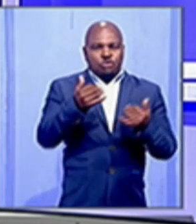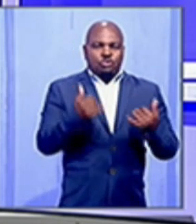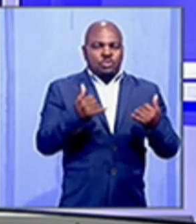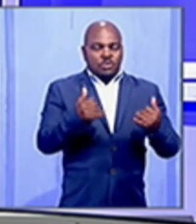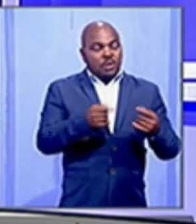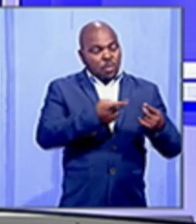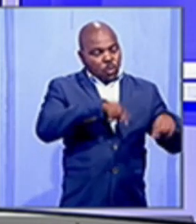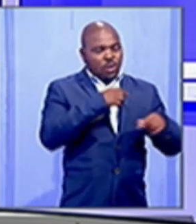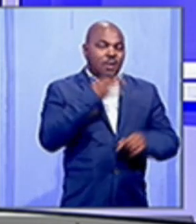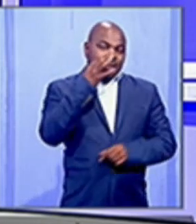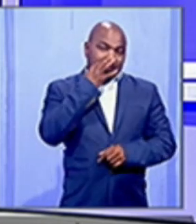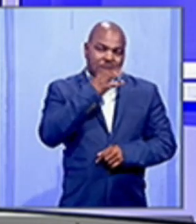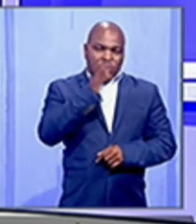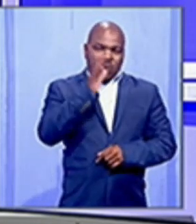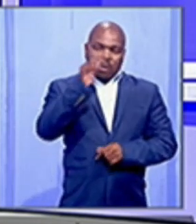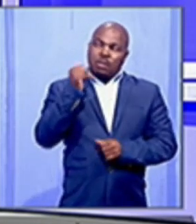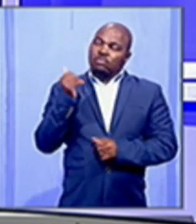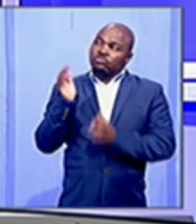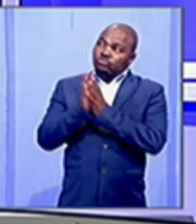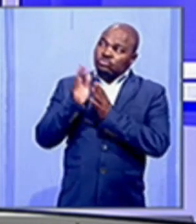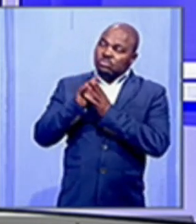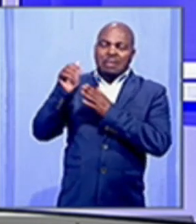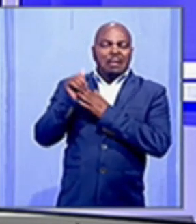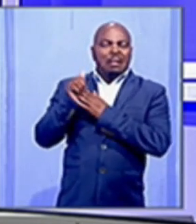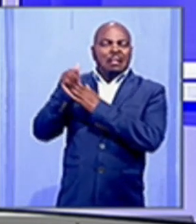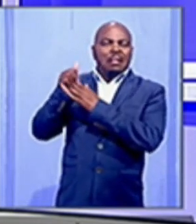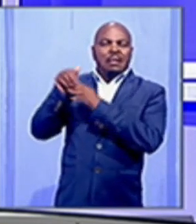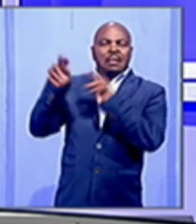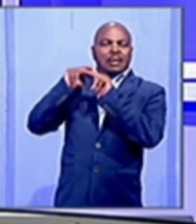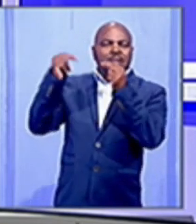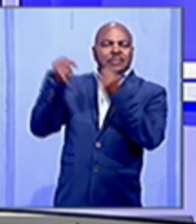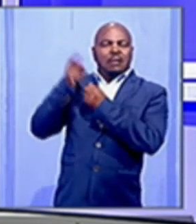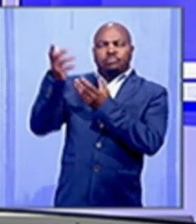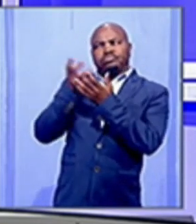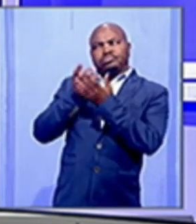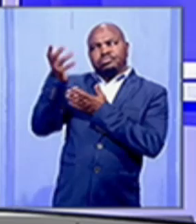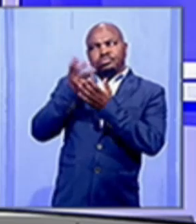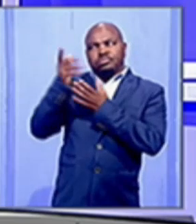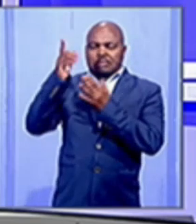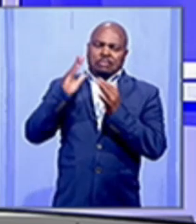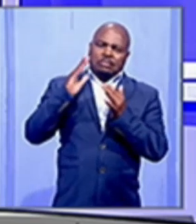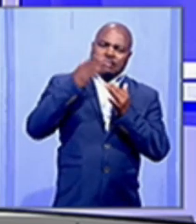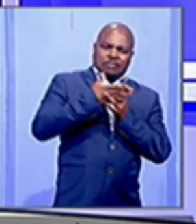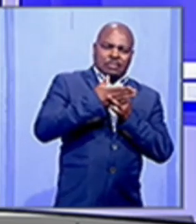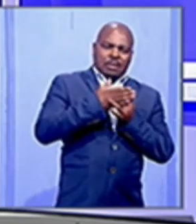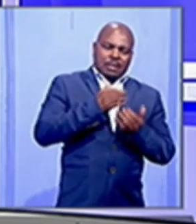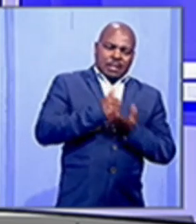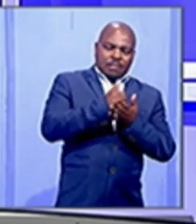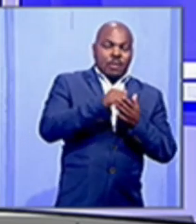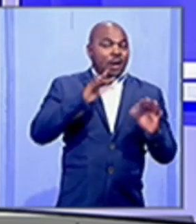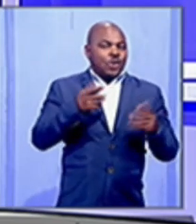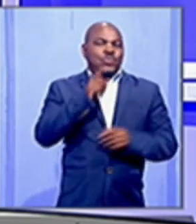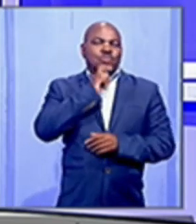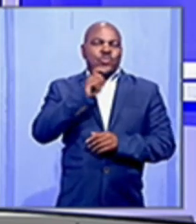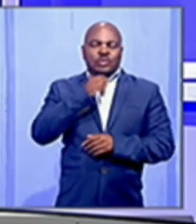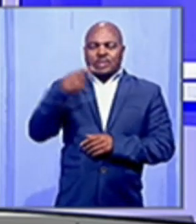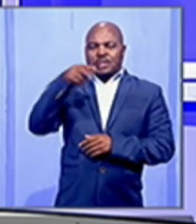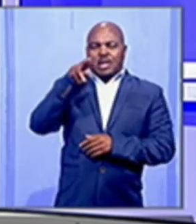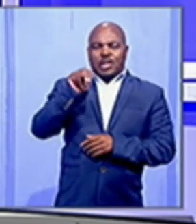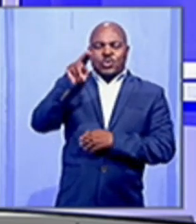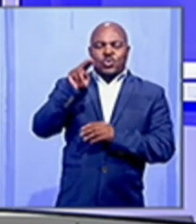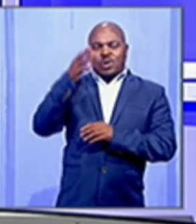ba tlhalositseng fa ba tla ikuela go boeteledipele jwa lekoko jwa bosetšhaba go tsereganya ka tirisano mmogo le puso ya